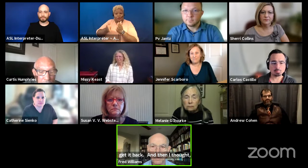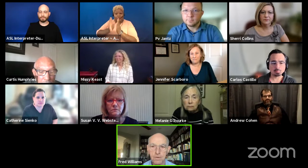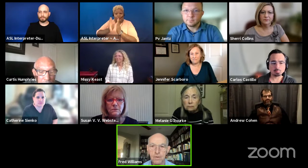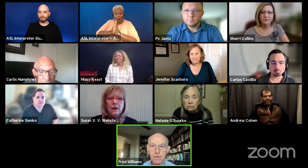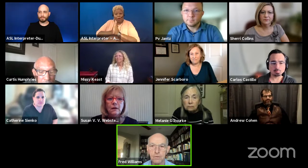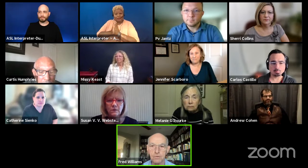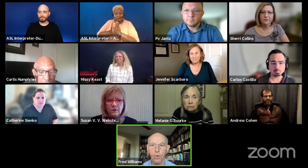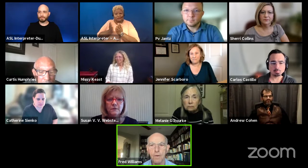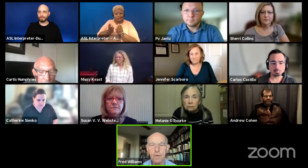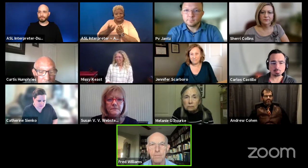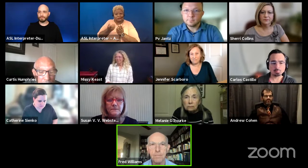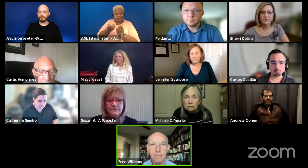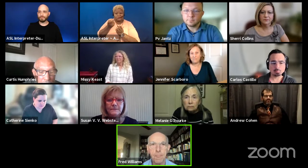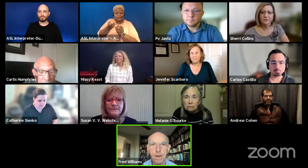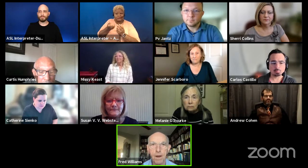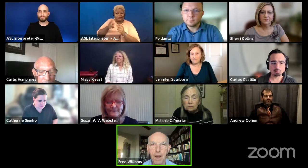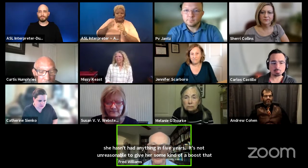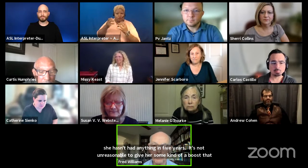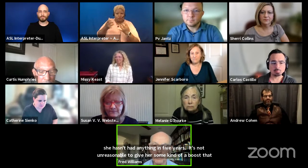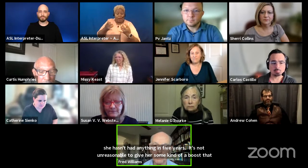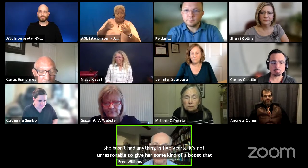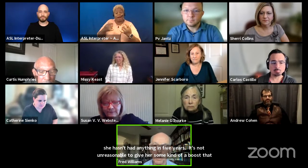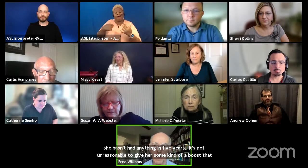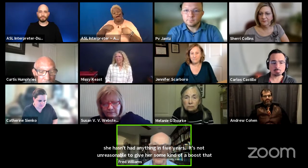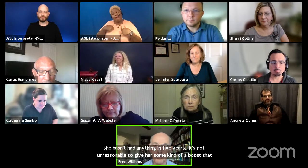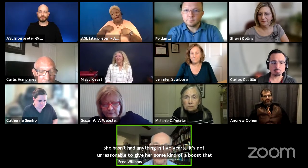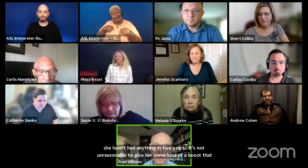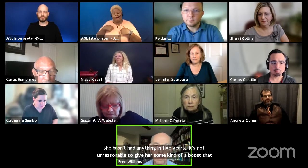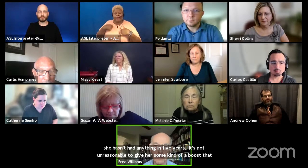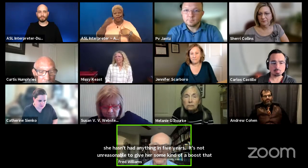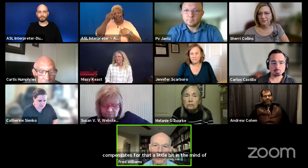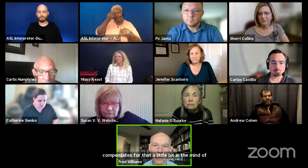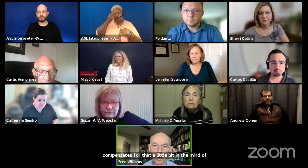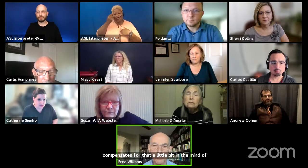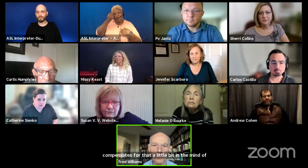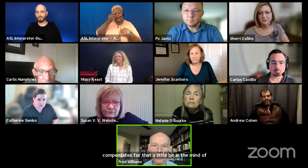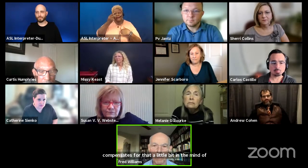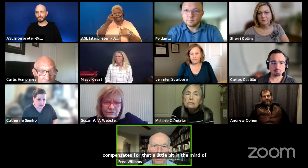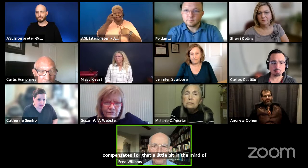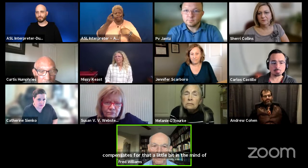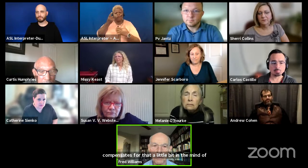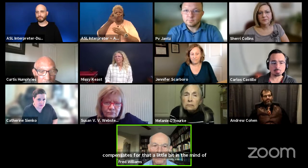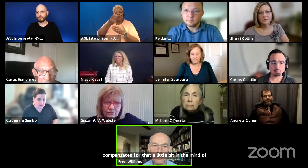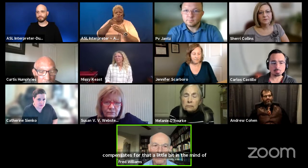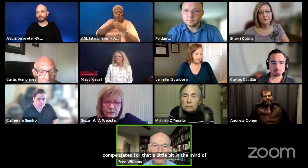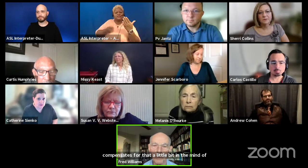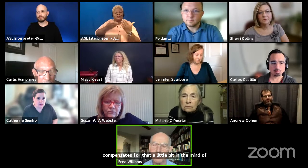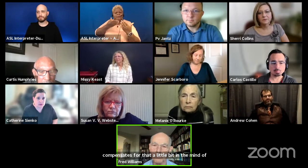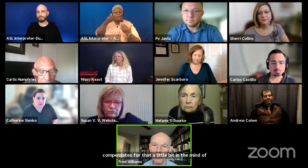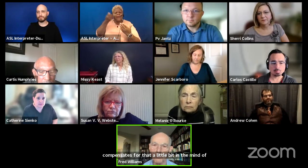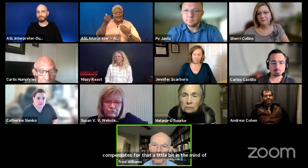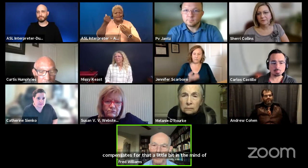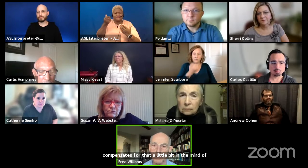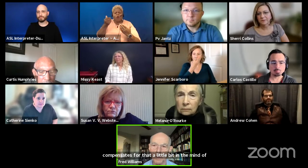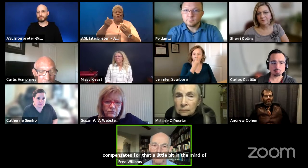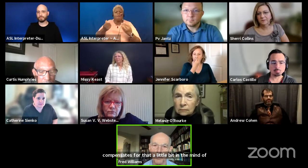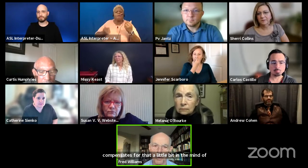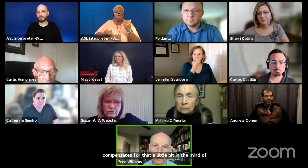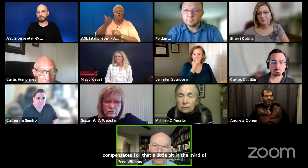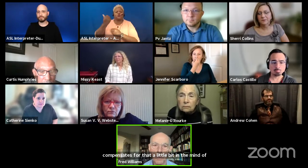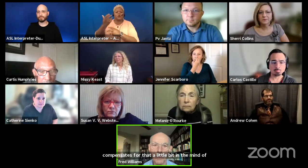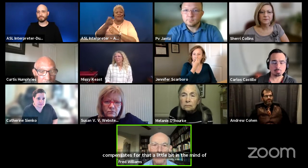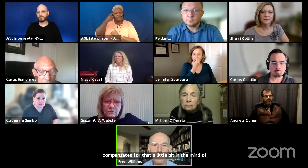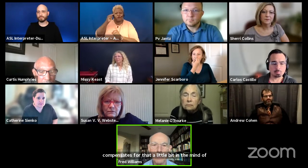request. So I was thinking, what is the best, what's the most we could get